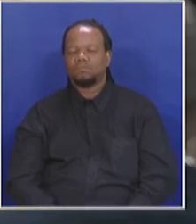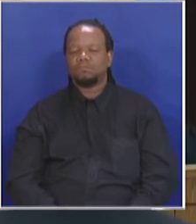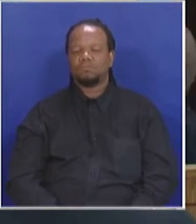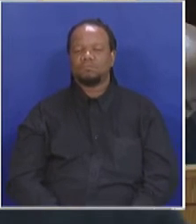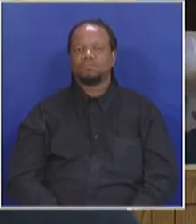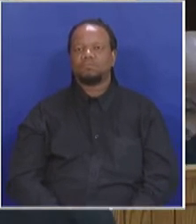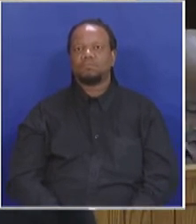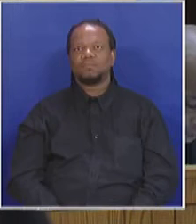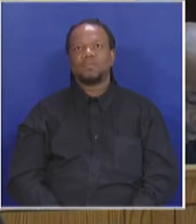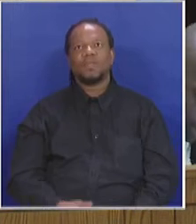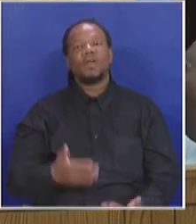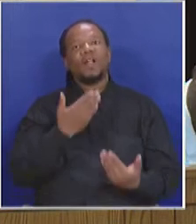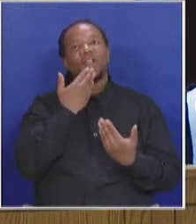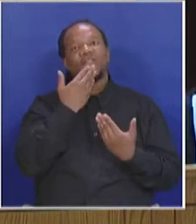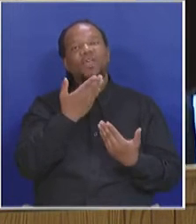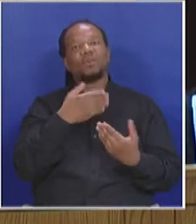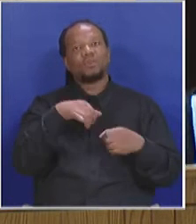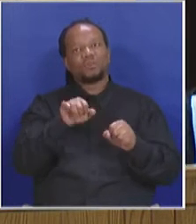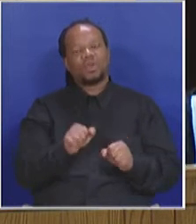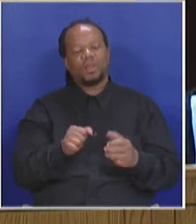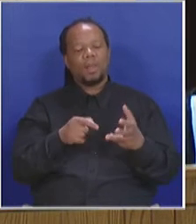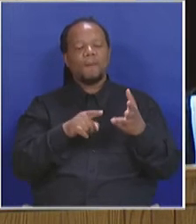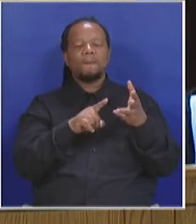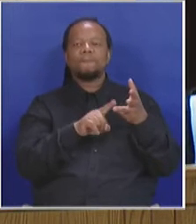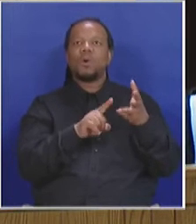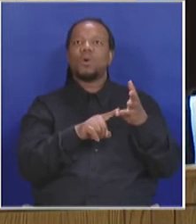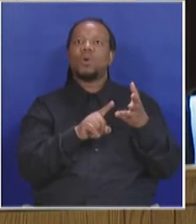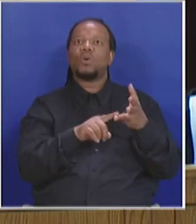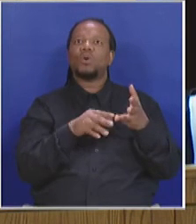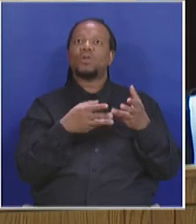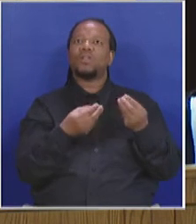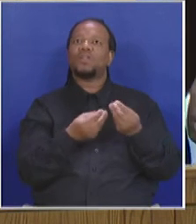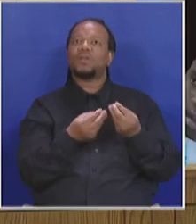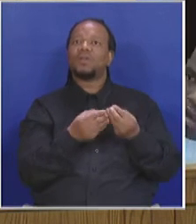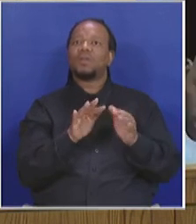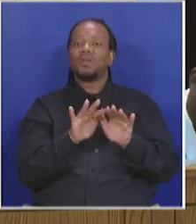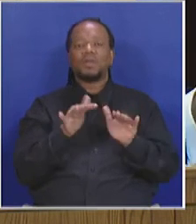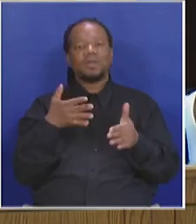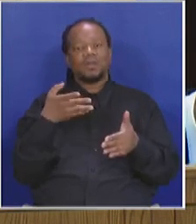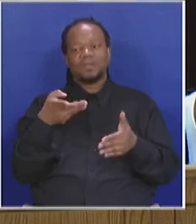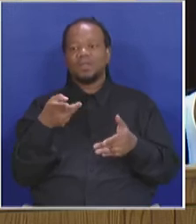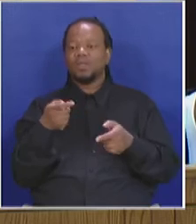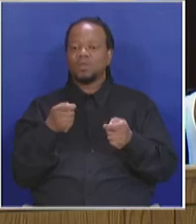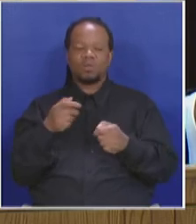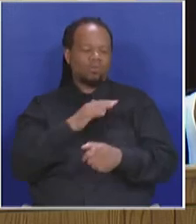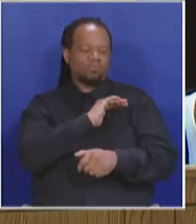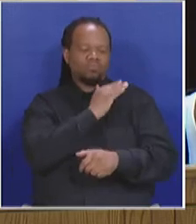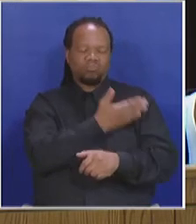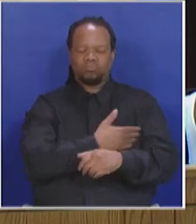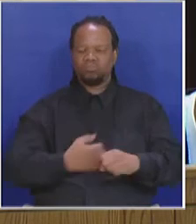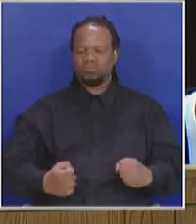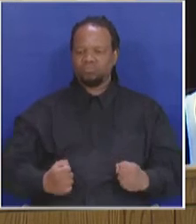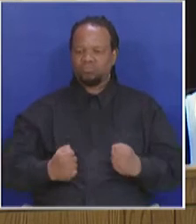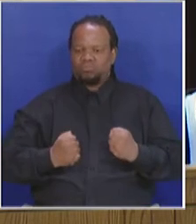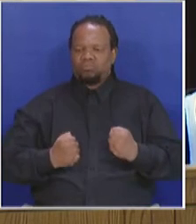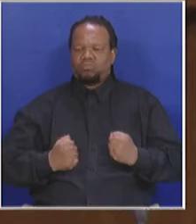Thank you. I'll continue. Thank you, Chair. On point 3, acknowledges the actions of the parliamentary bouncers and the South African